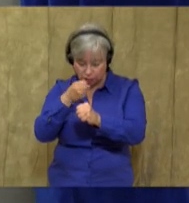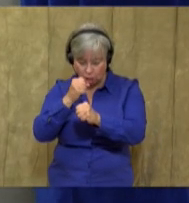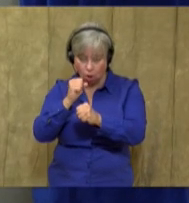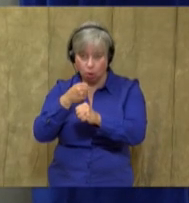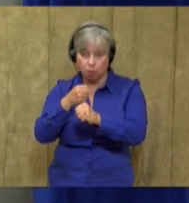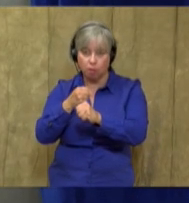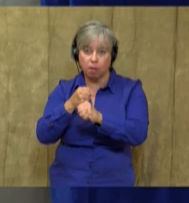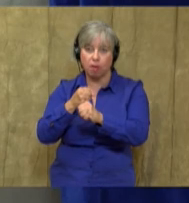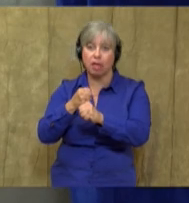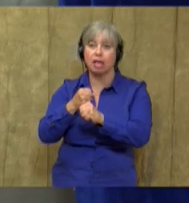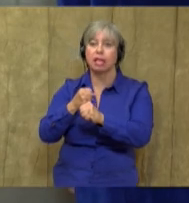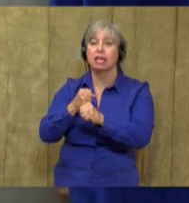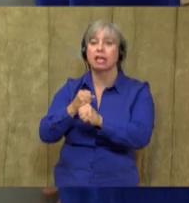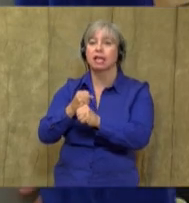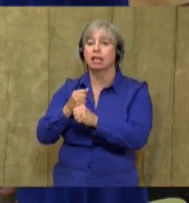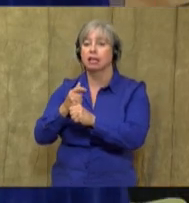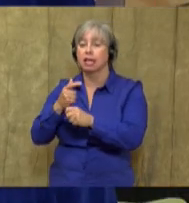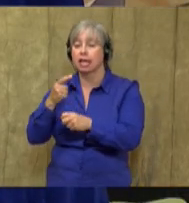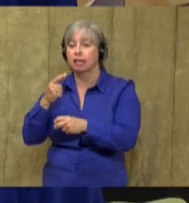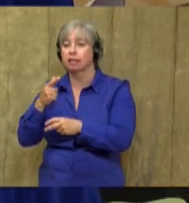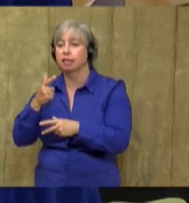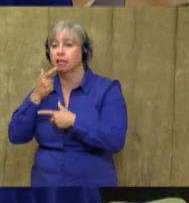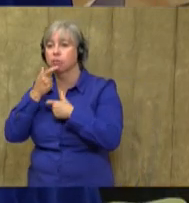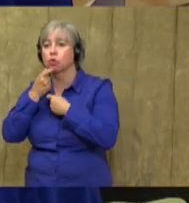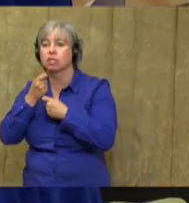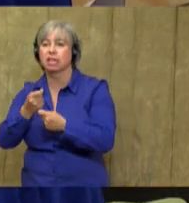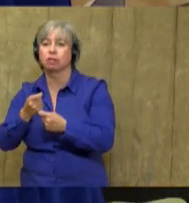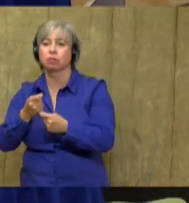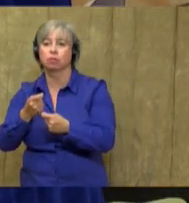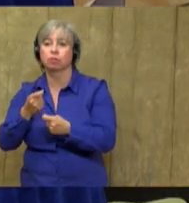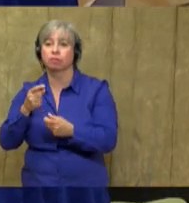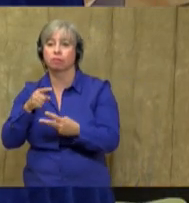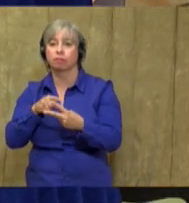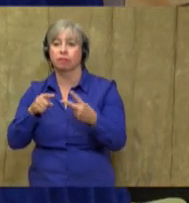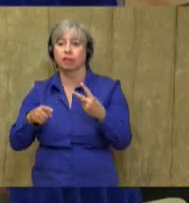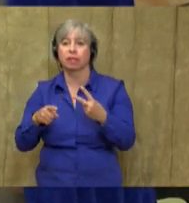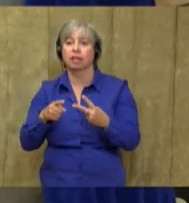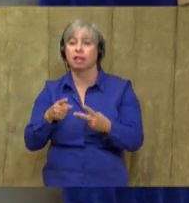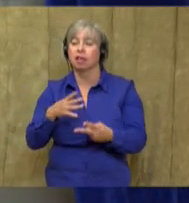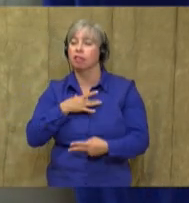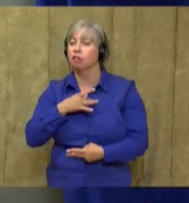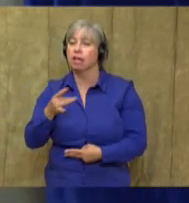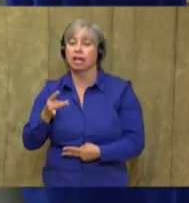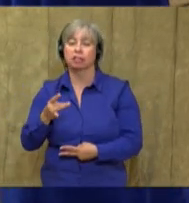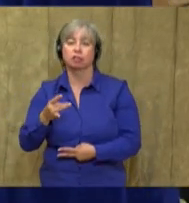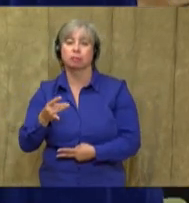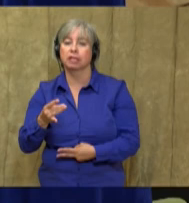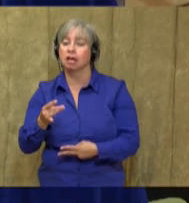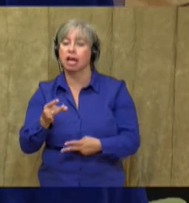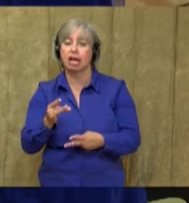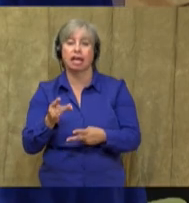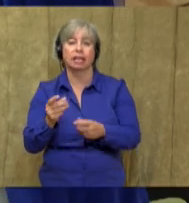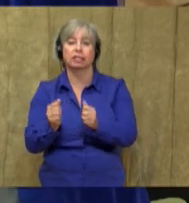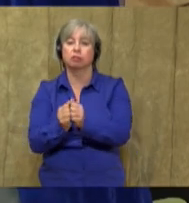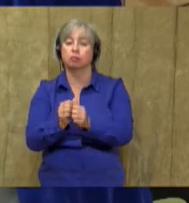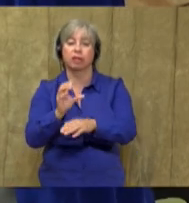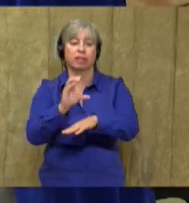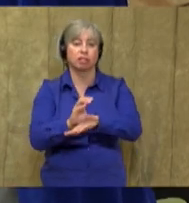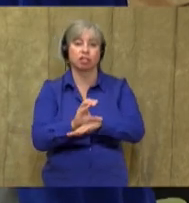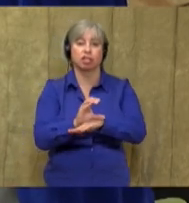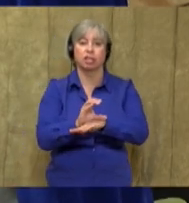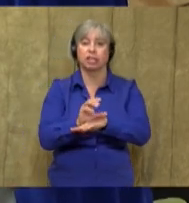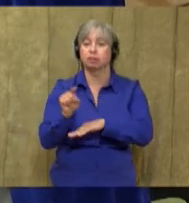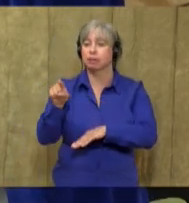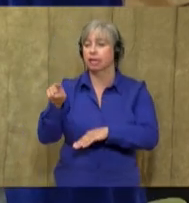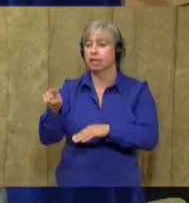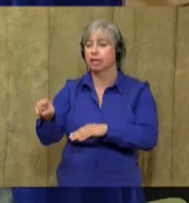about Galileo and Copernicus is they're not going to be liked by the church. As a matter of fact, the church is going to excommunicate